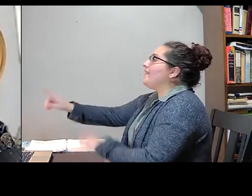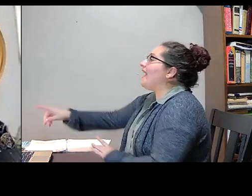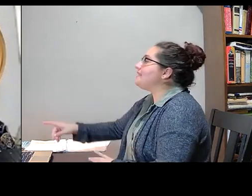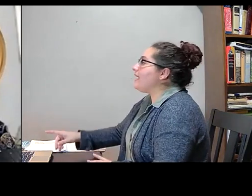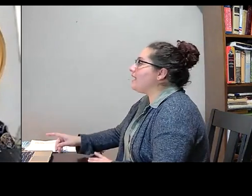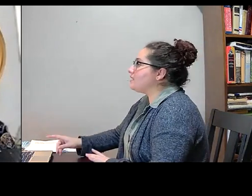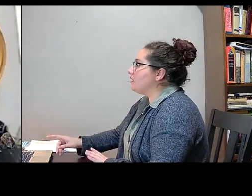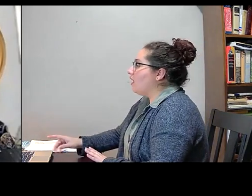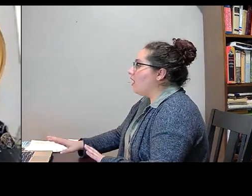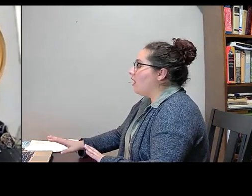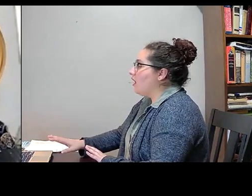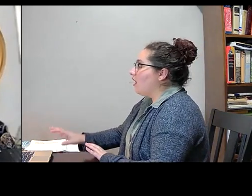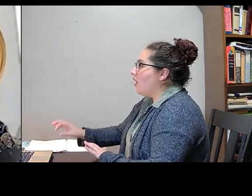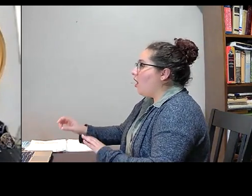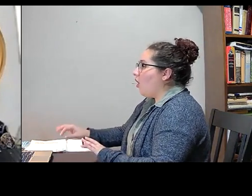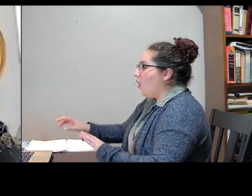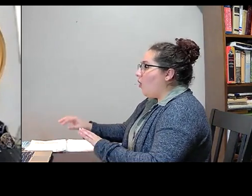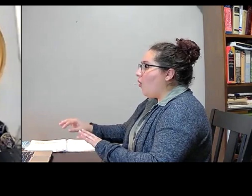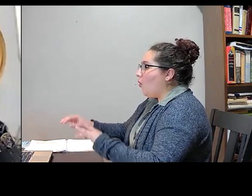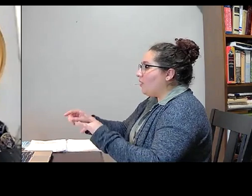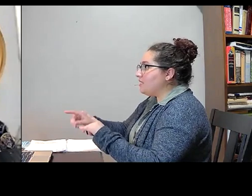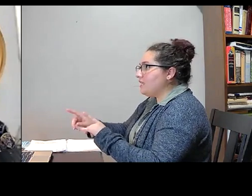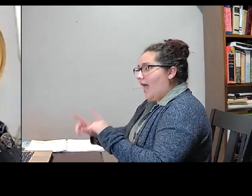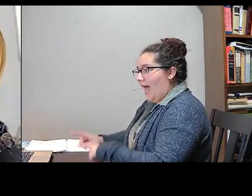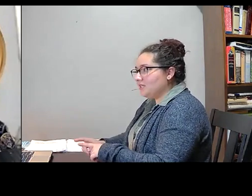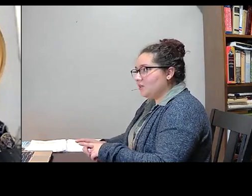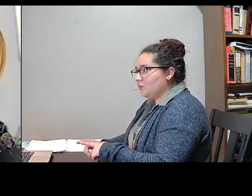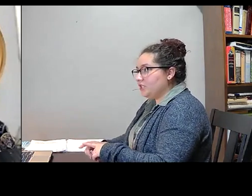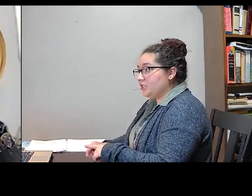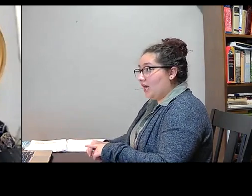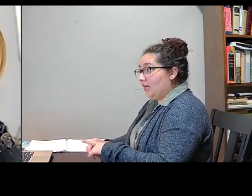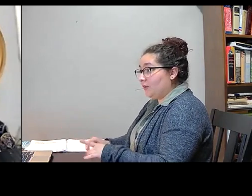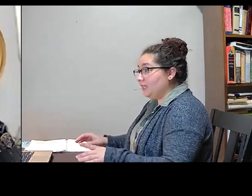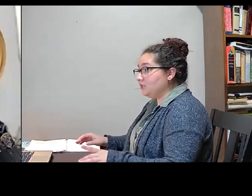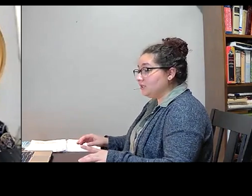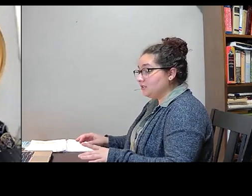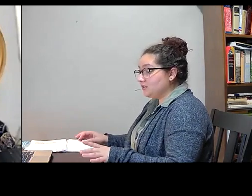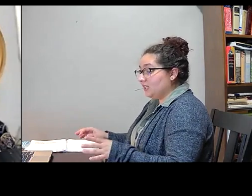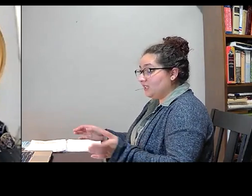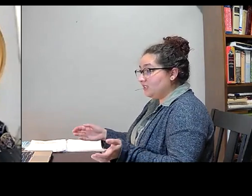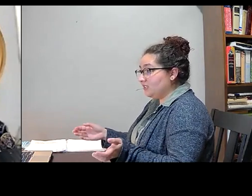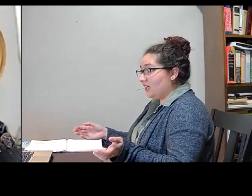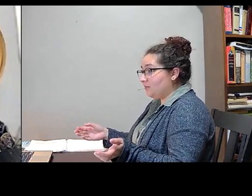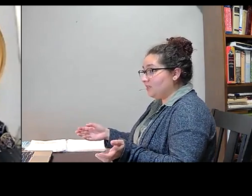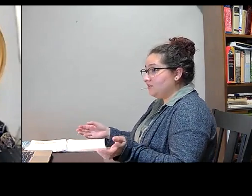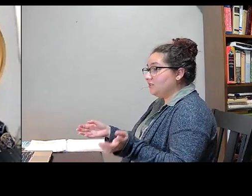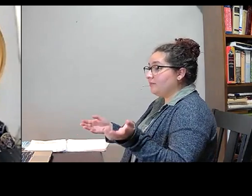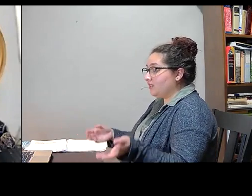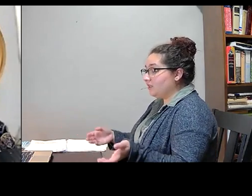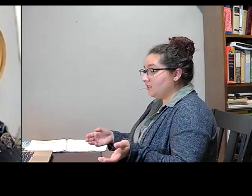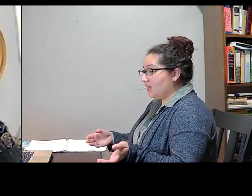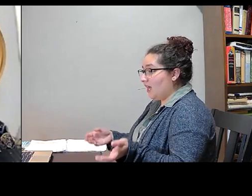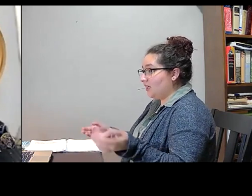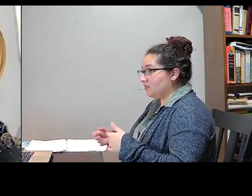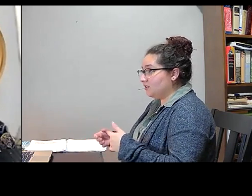Bree, that's it. Grandma Sue? It was an accident when she died, right? Accidents happen. A banker